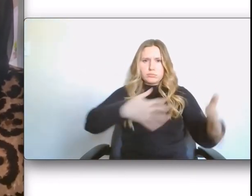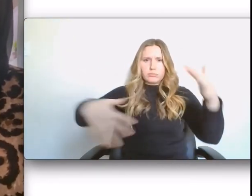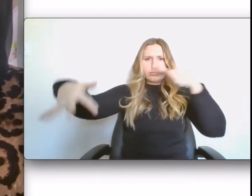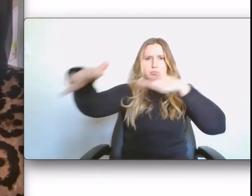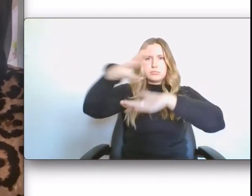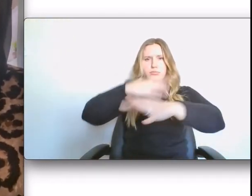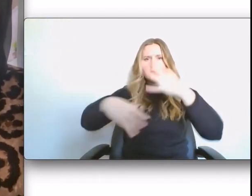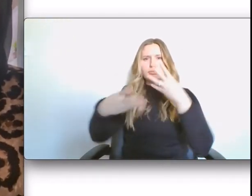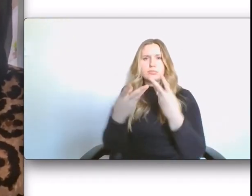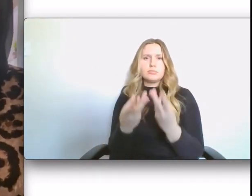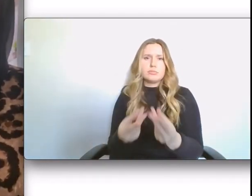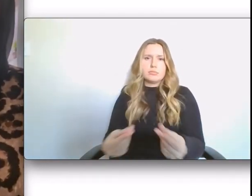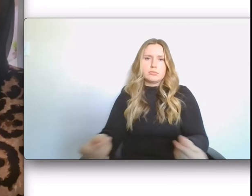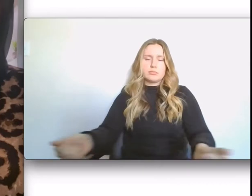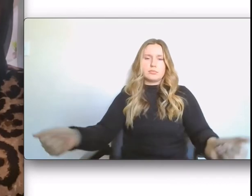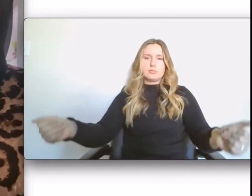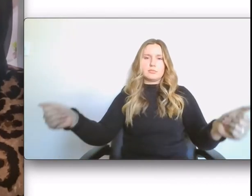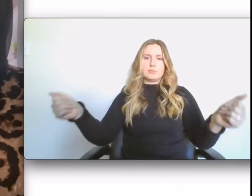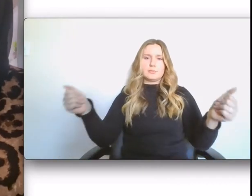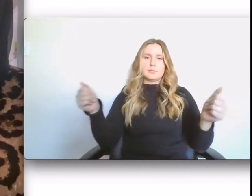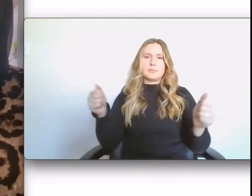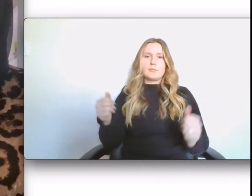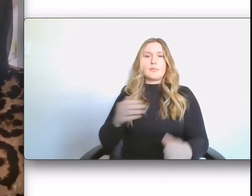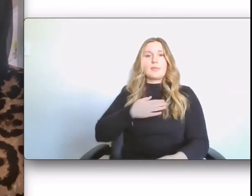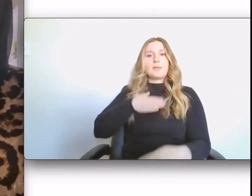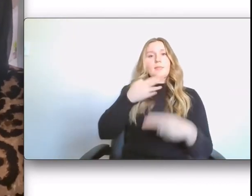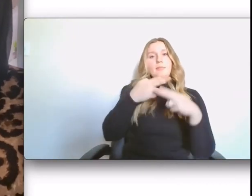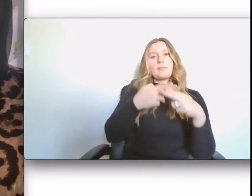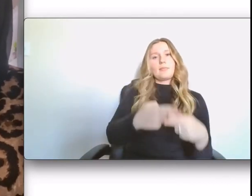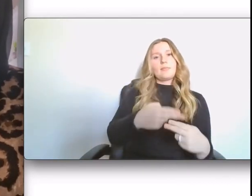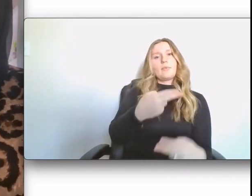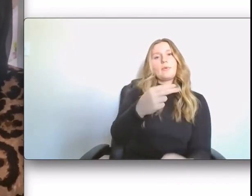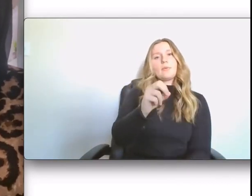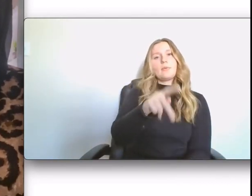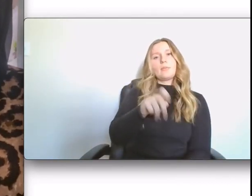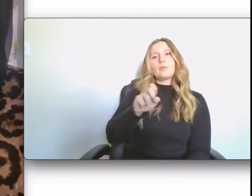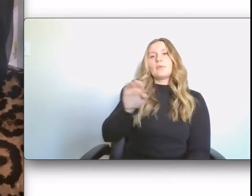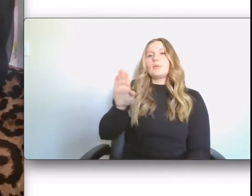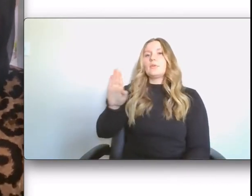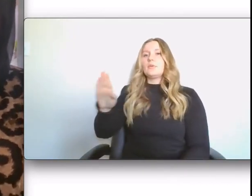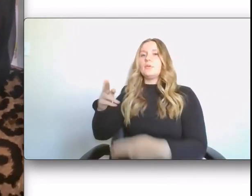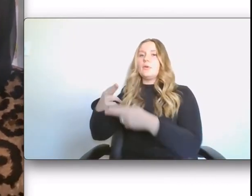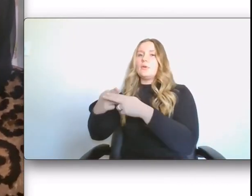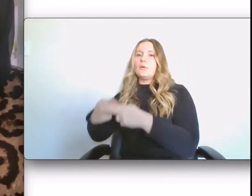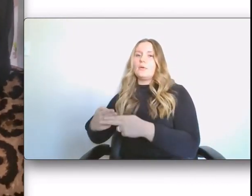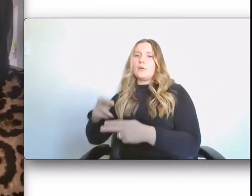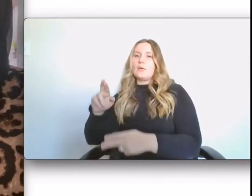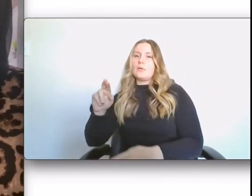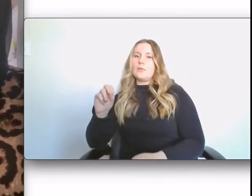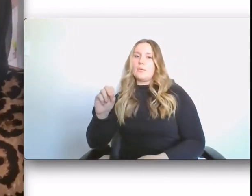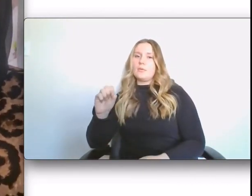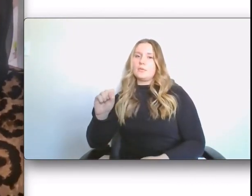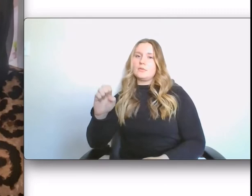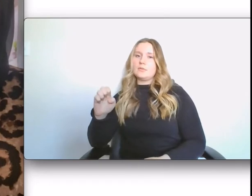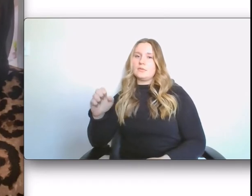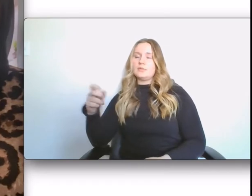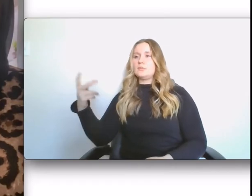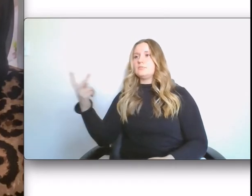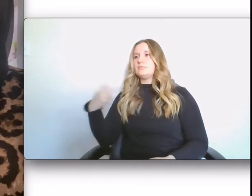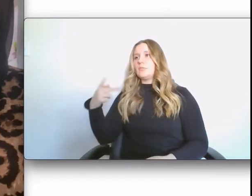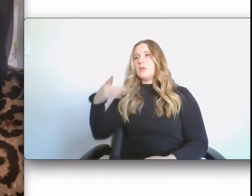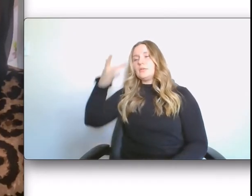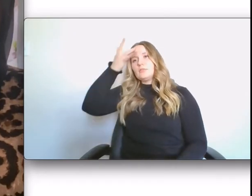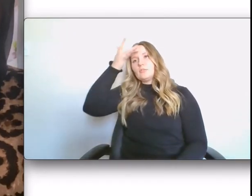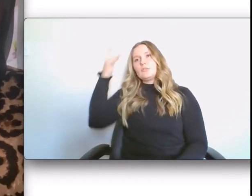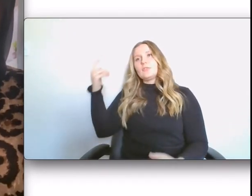te llamas Rosa y yo Esperanza, pero tu nombre olvidarás, porque seremos una danza en